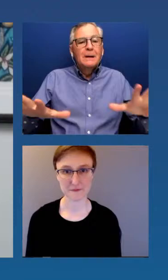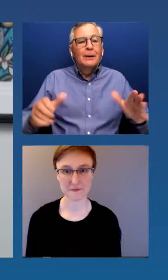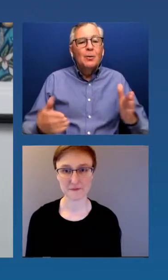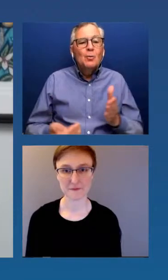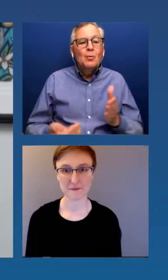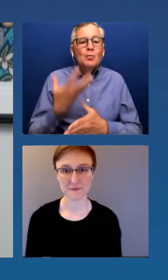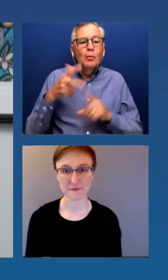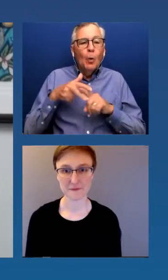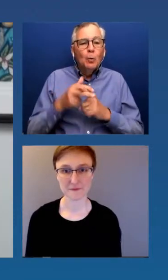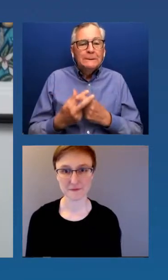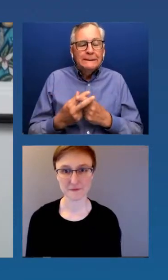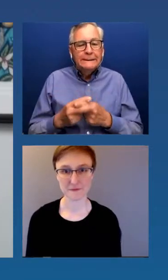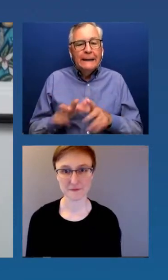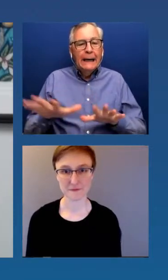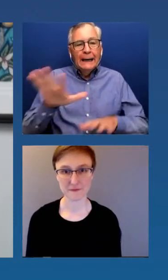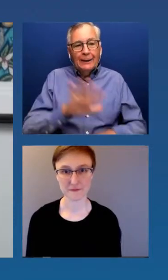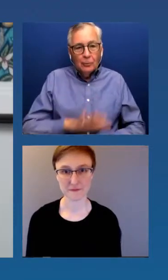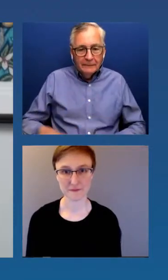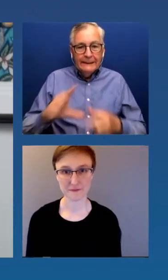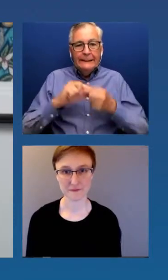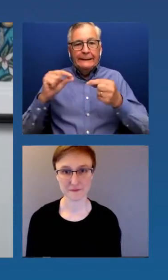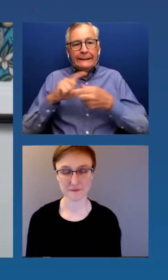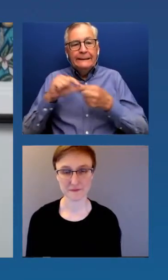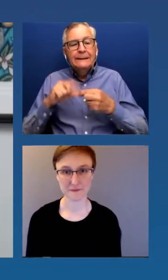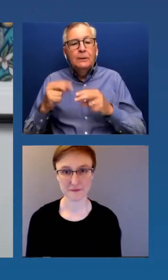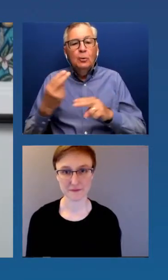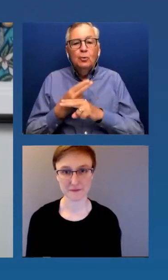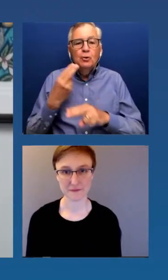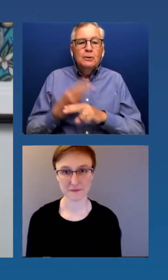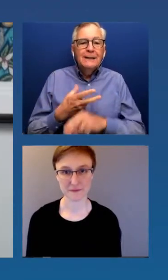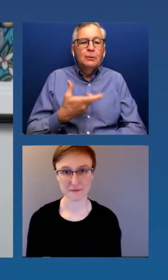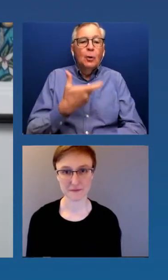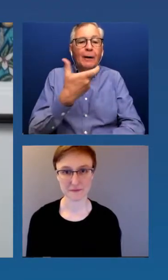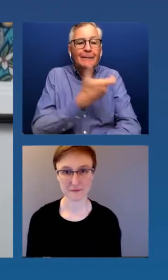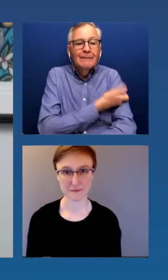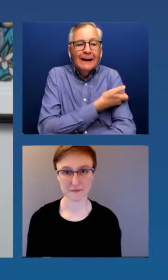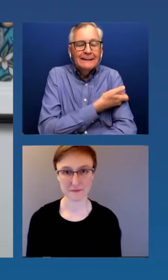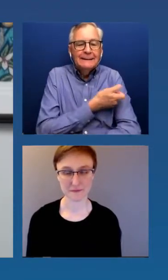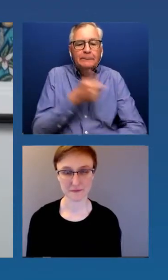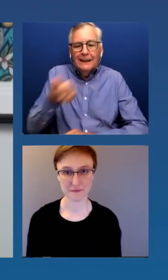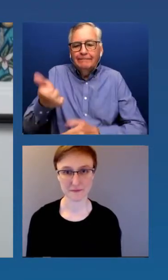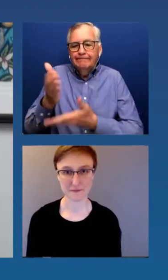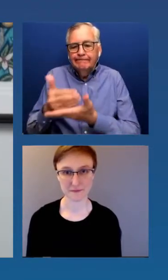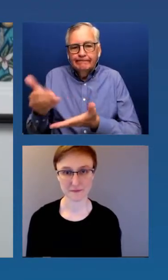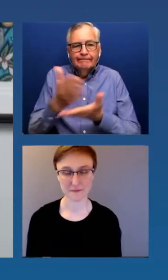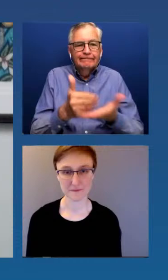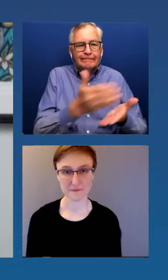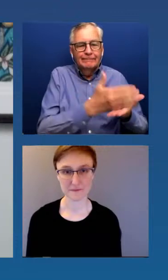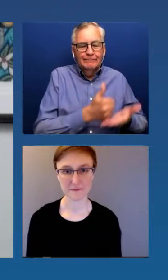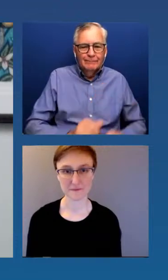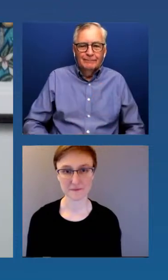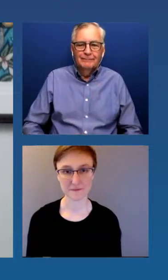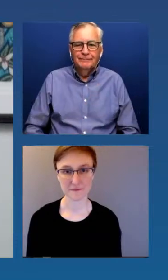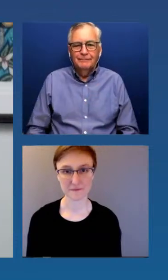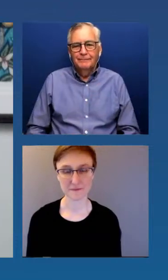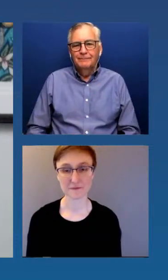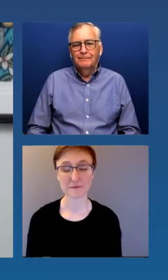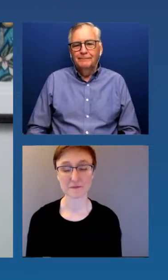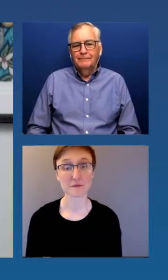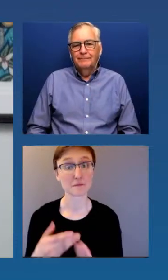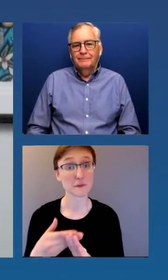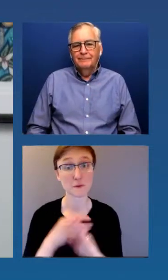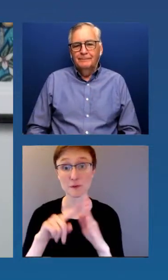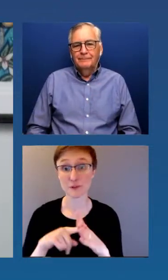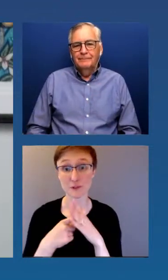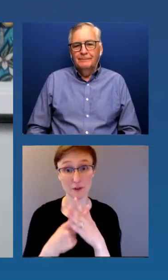de cartographie qui décrit l'utilisation des vaccins par quartier. Before we begin, just a few reminders.